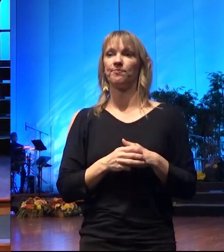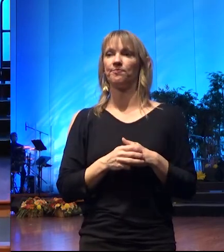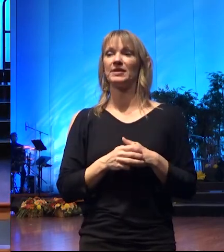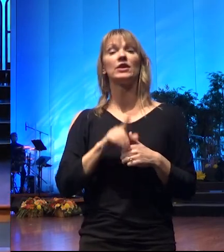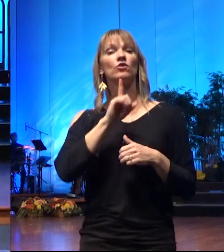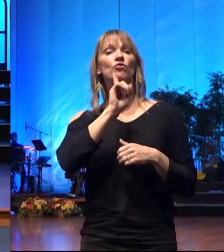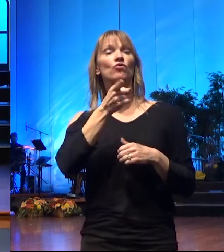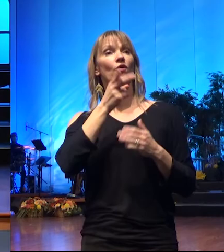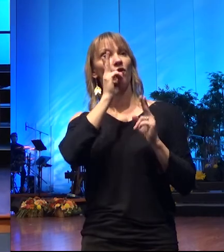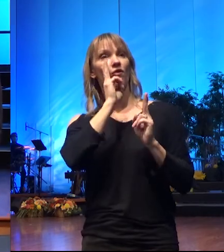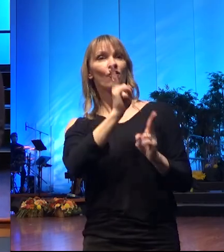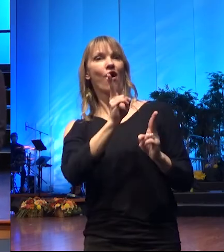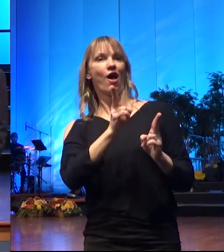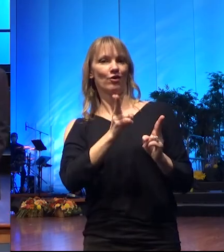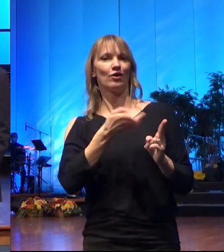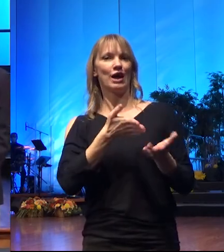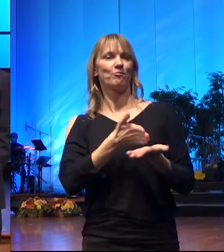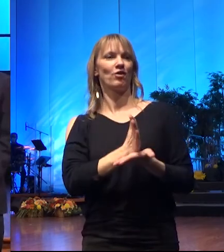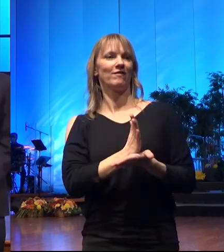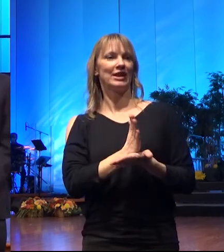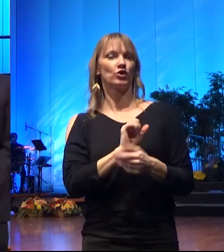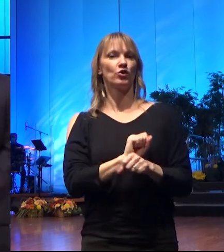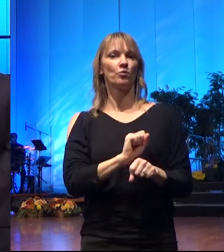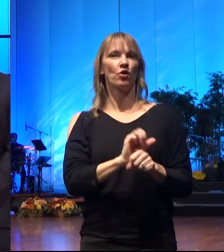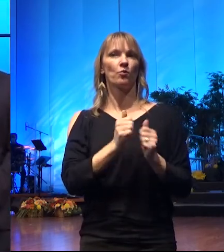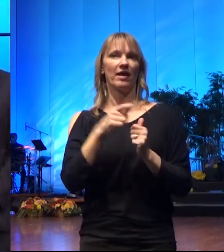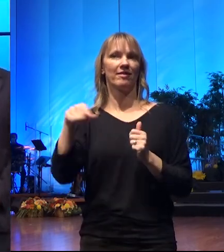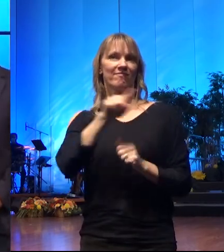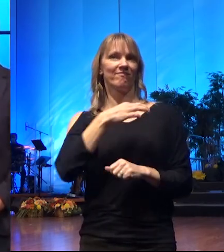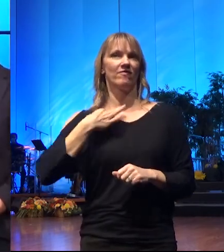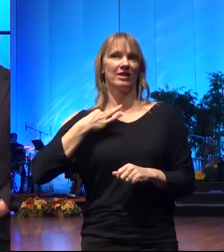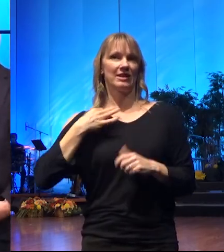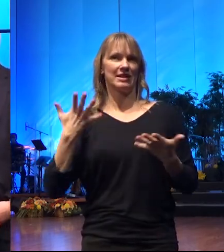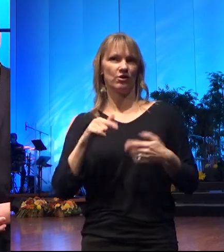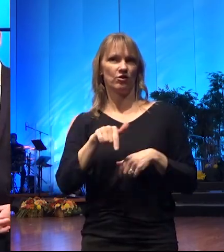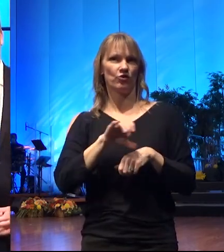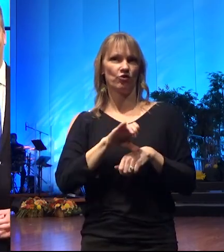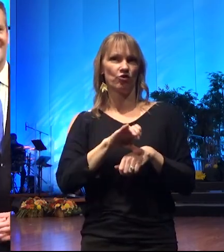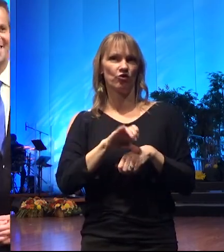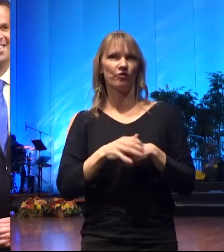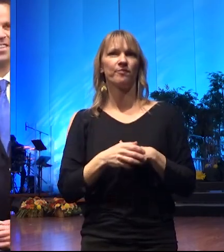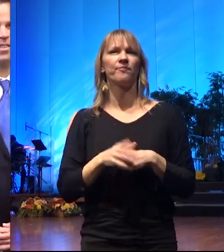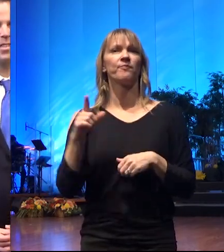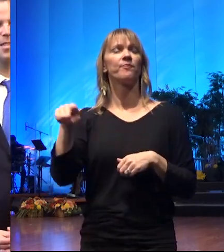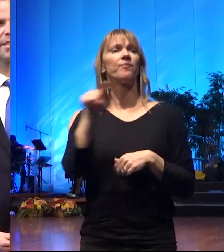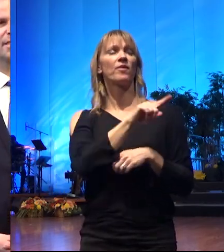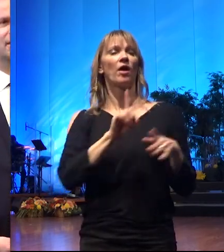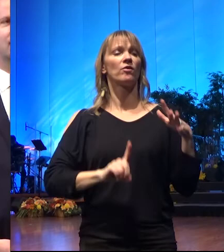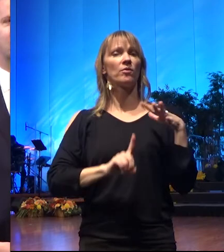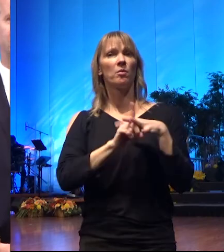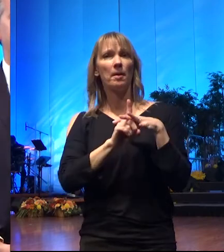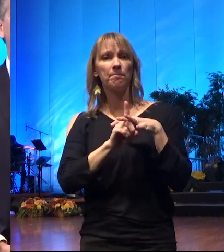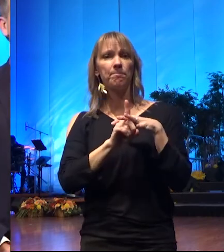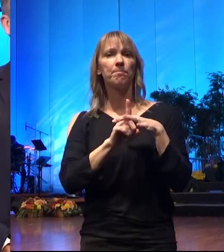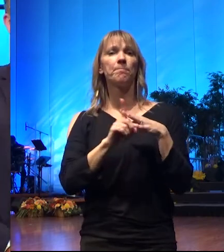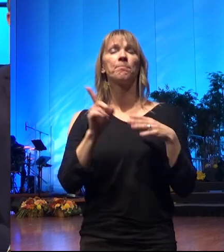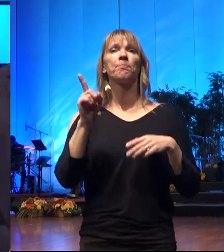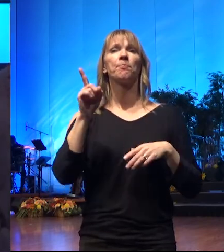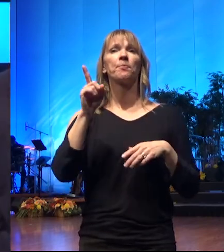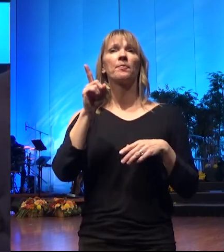They're fun to be with. In fact, if you have an opportunity today, please see Rion. He is, I'm going to say,